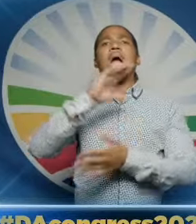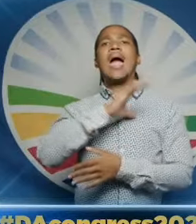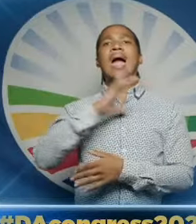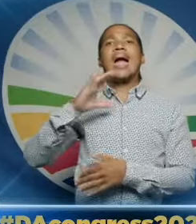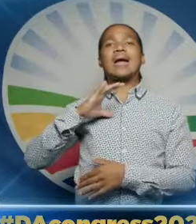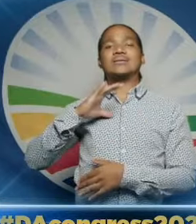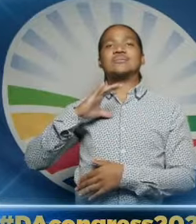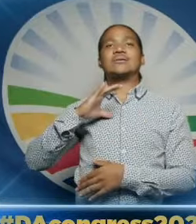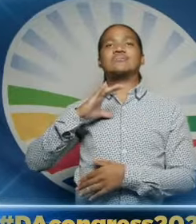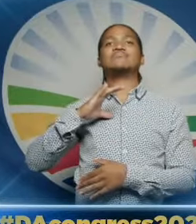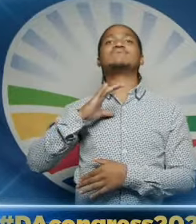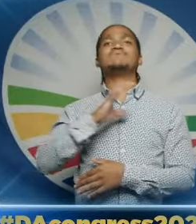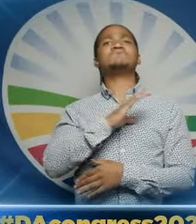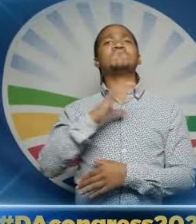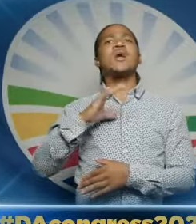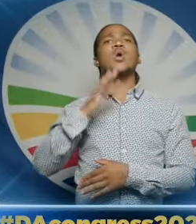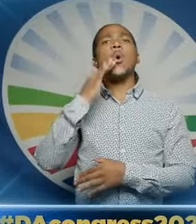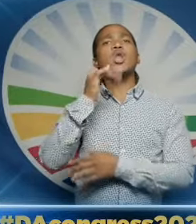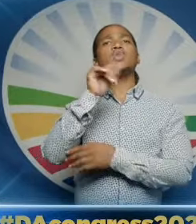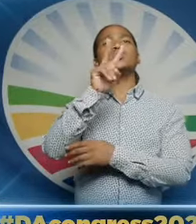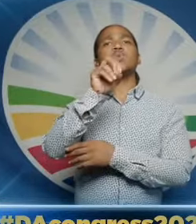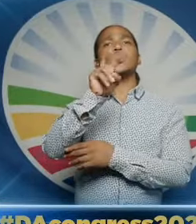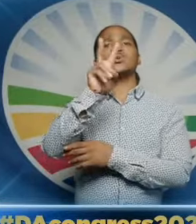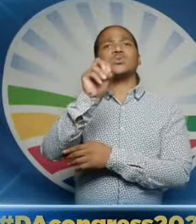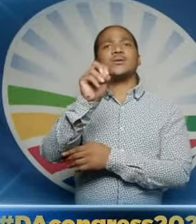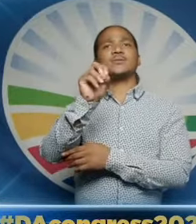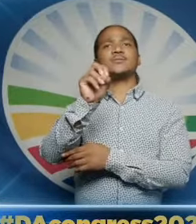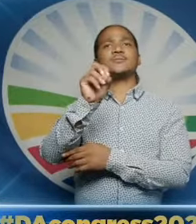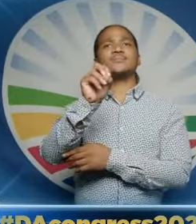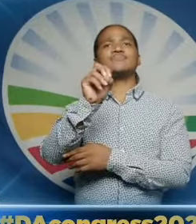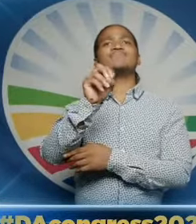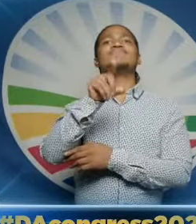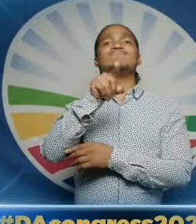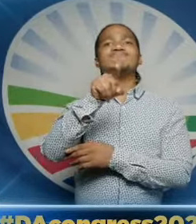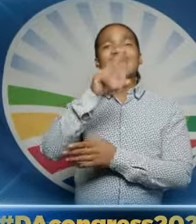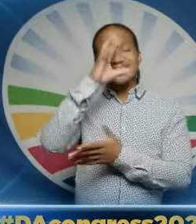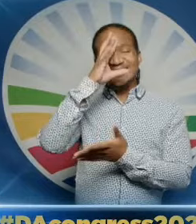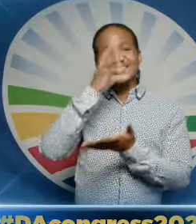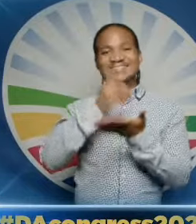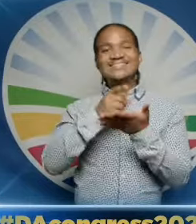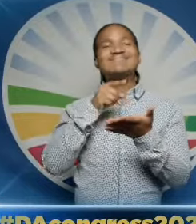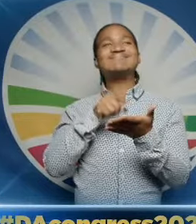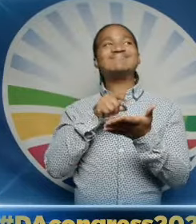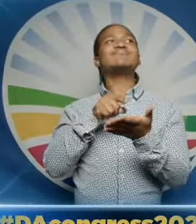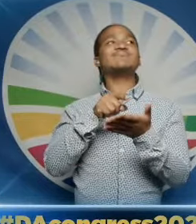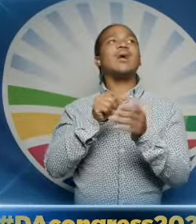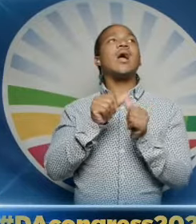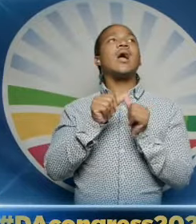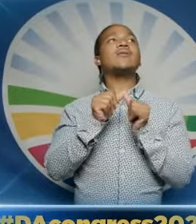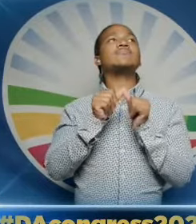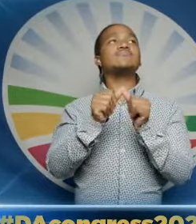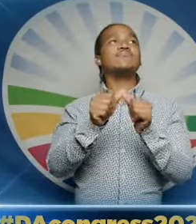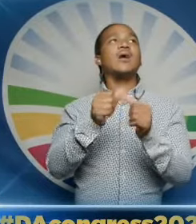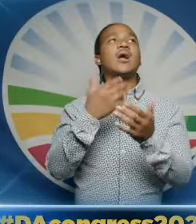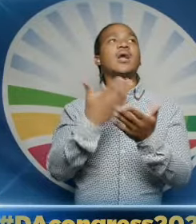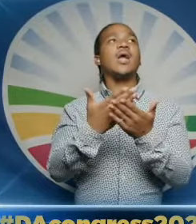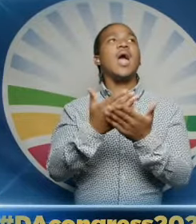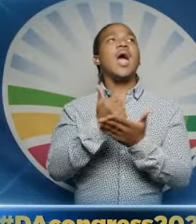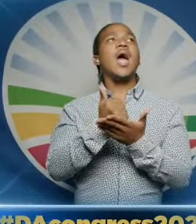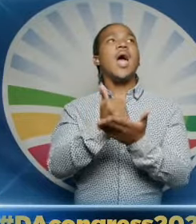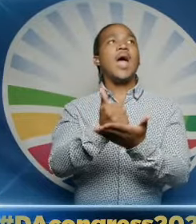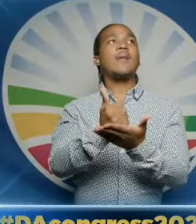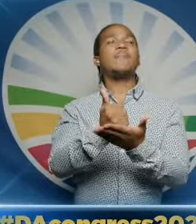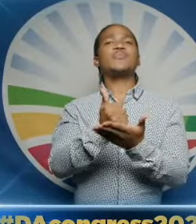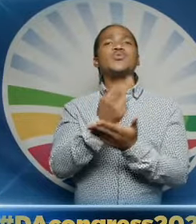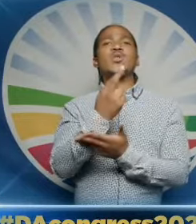in 2020. And we made this decision to move our voting systems into the 21st century and